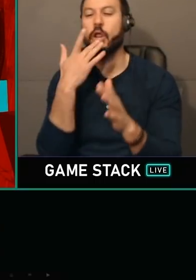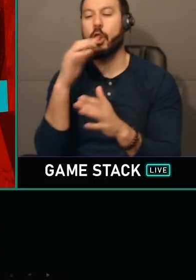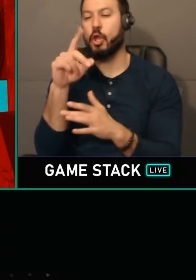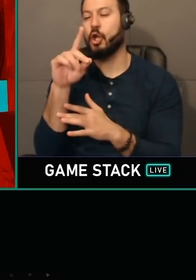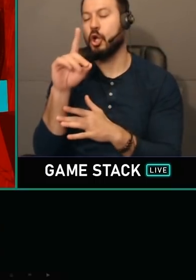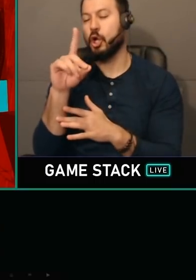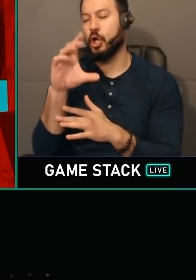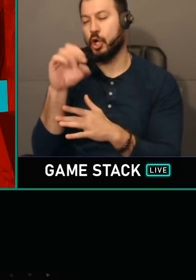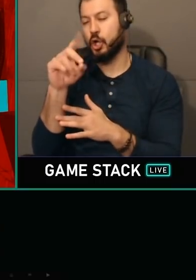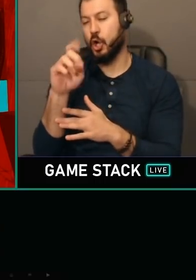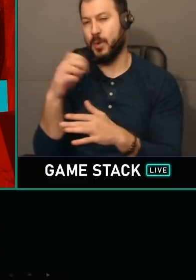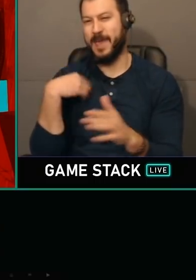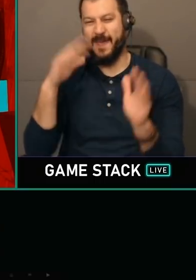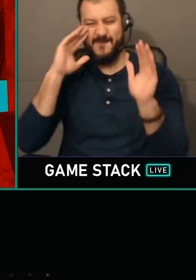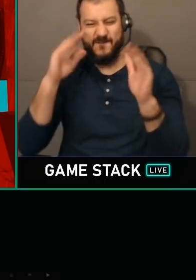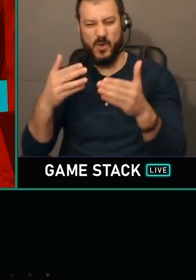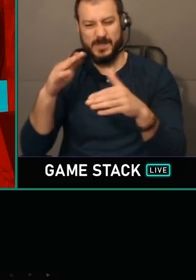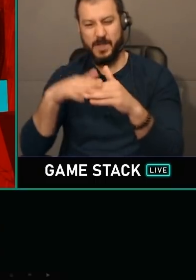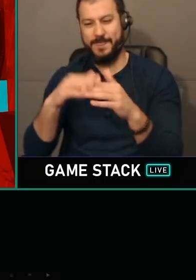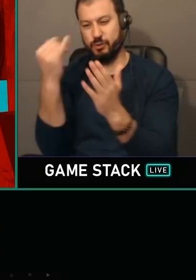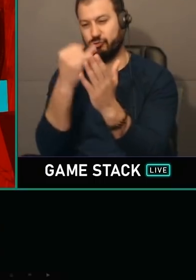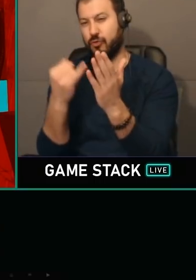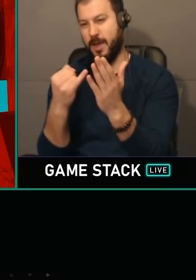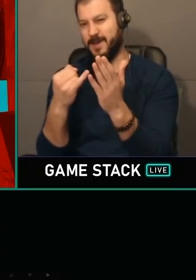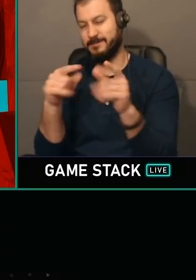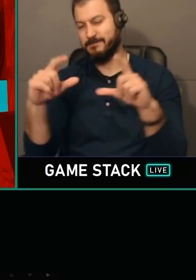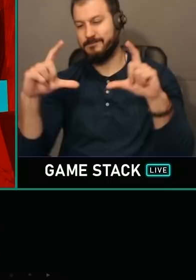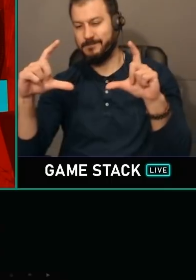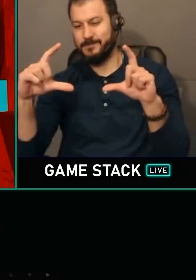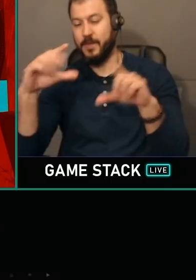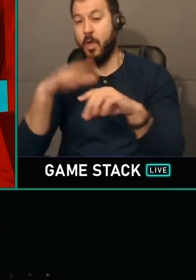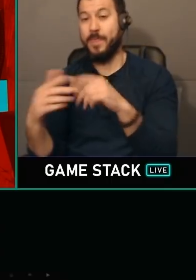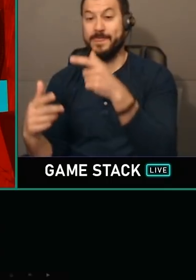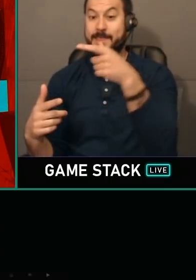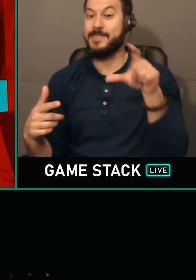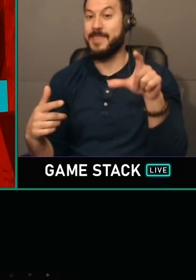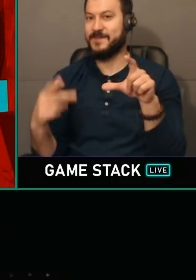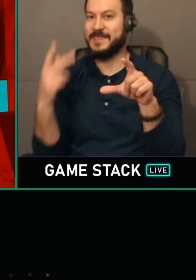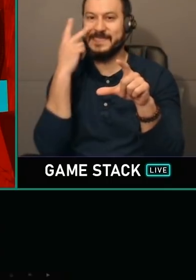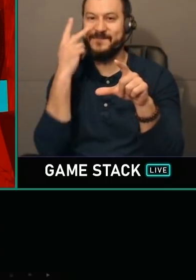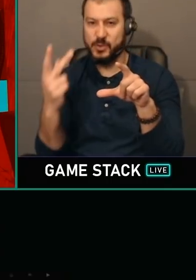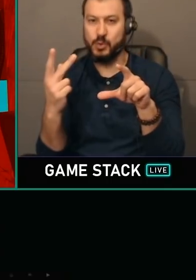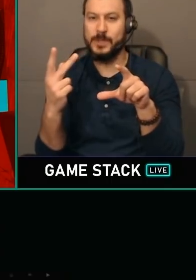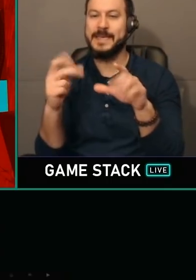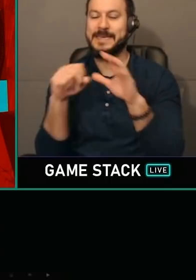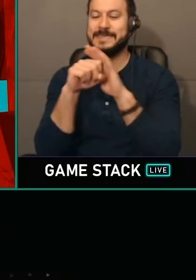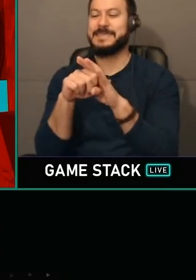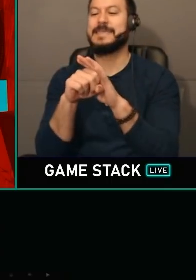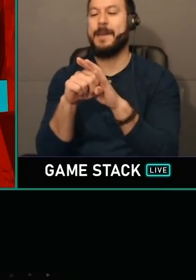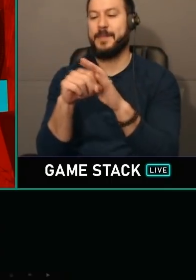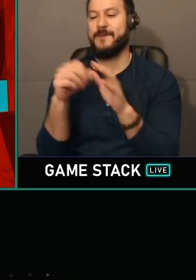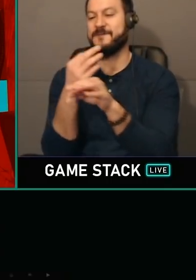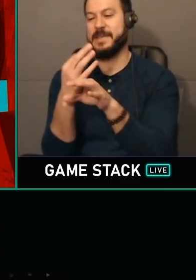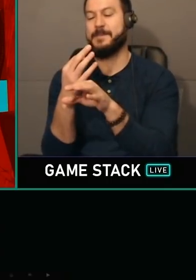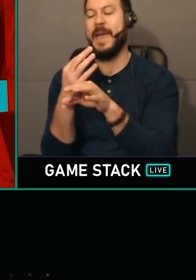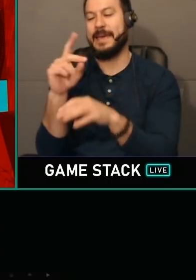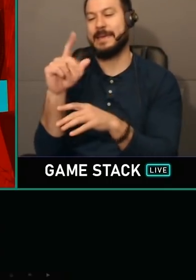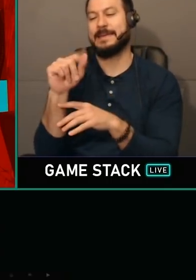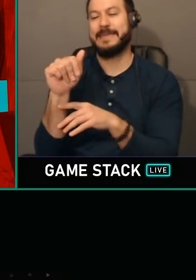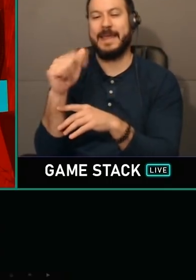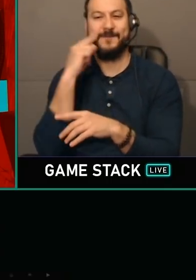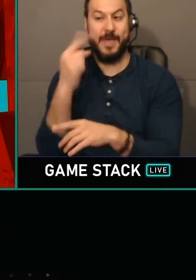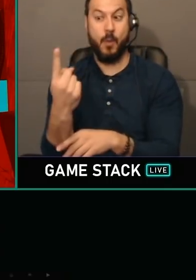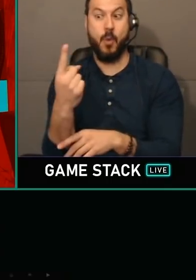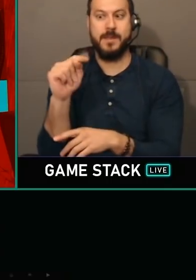this drawing on the easel. On the left is a visualization of sampler feedback data for this one